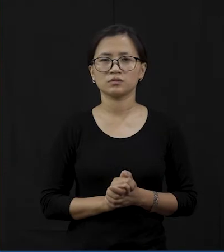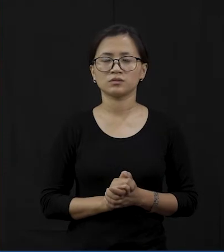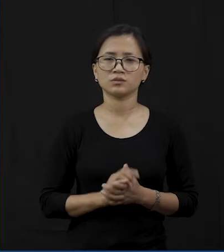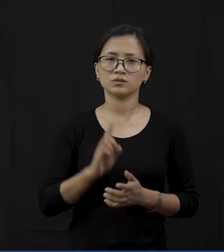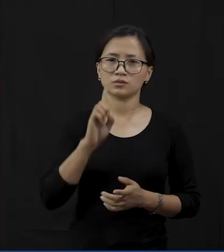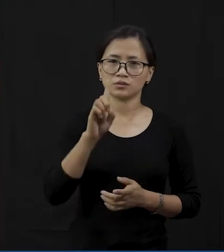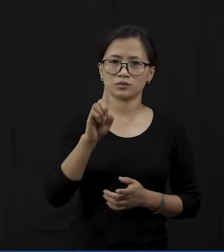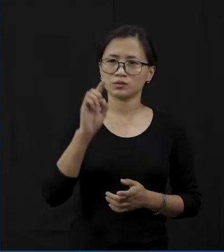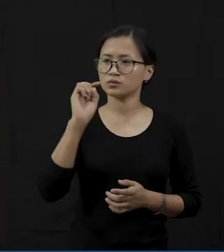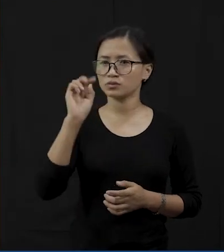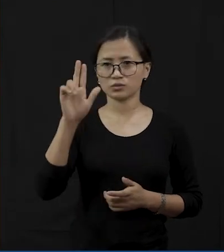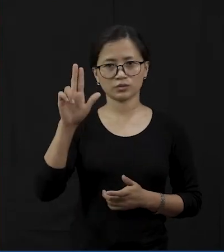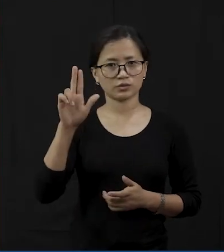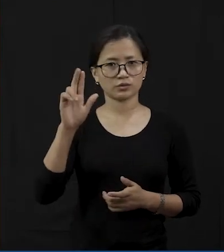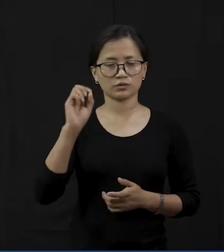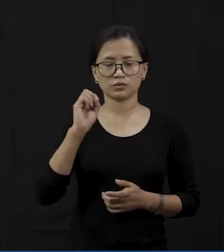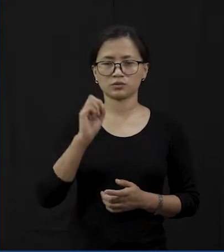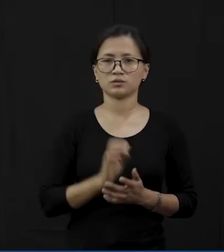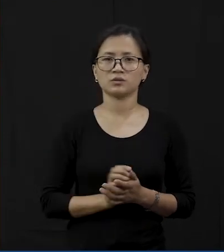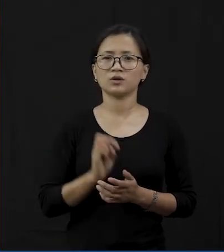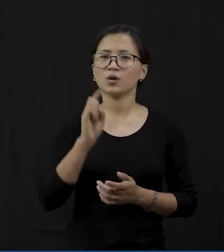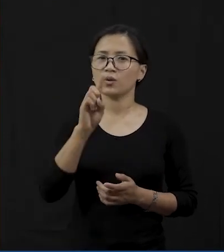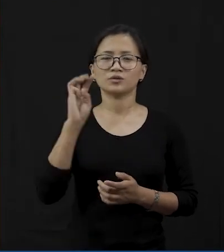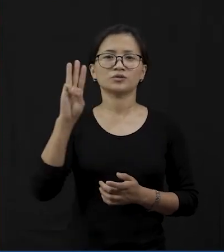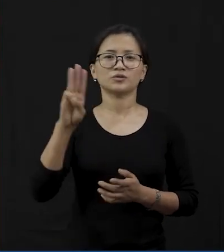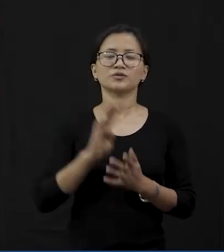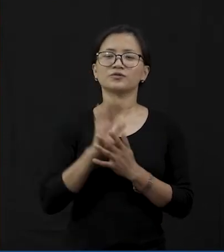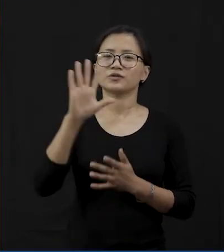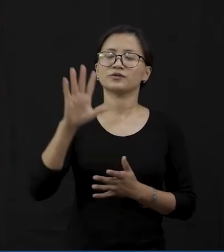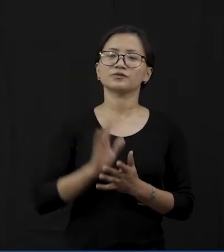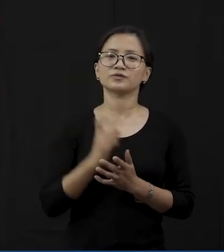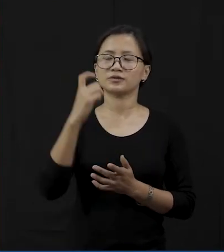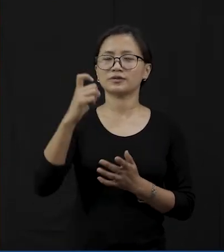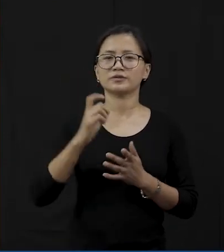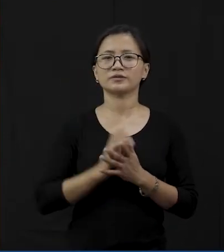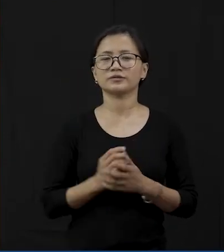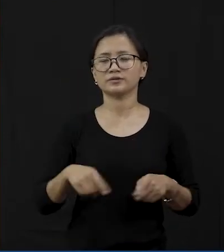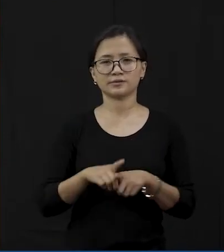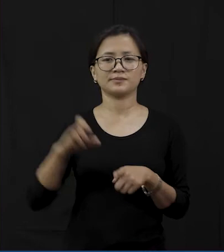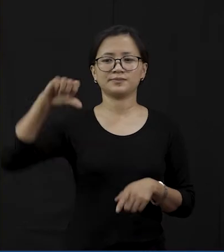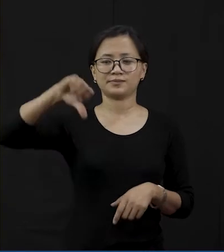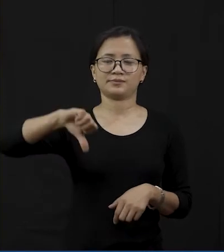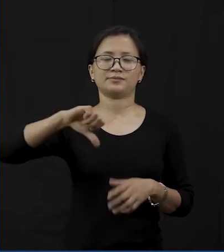1, 3, 5, 7, and 9.